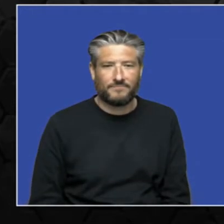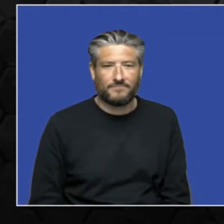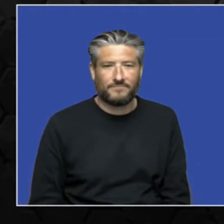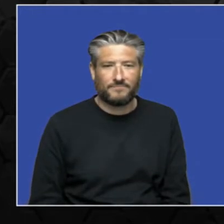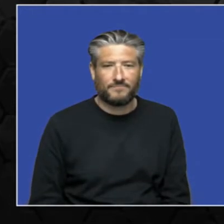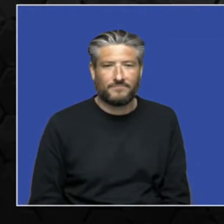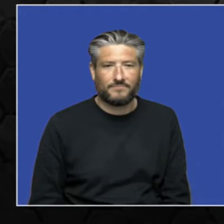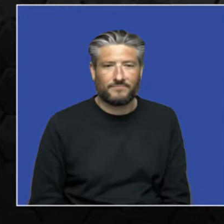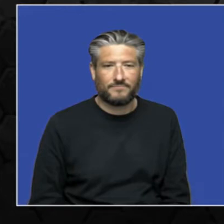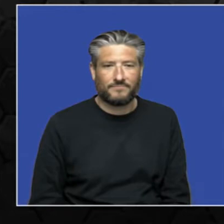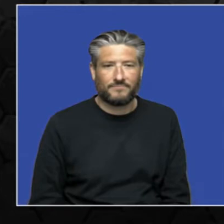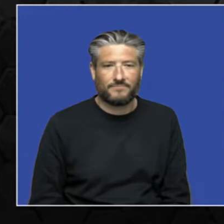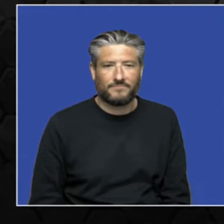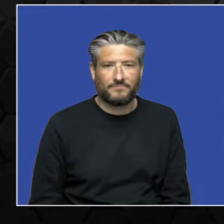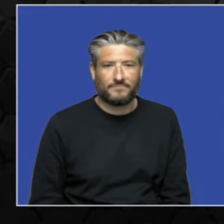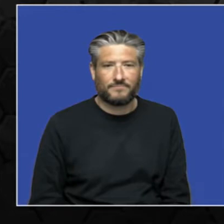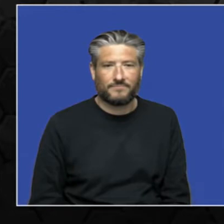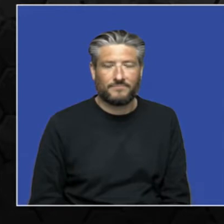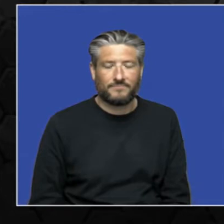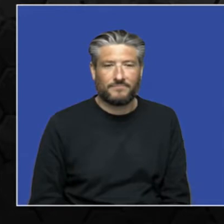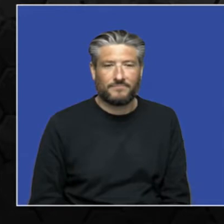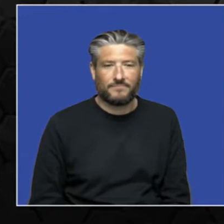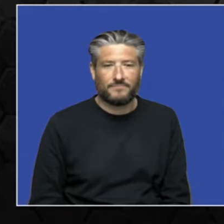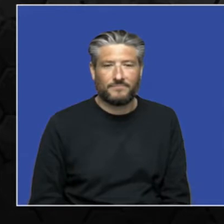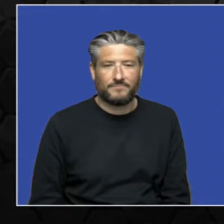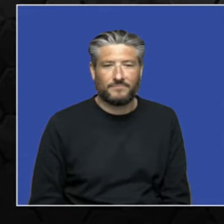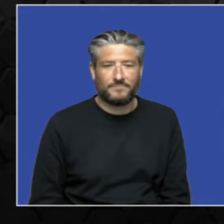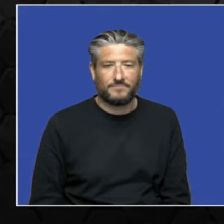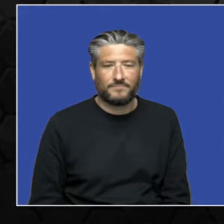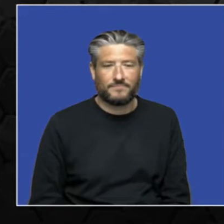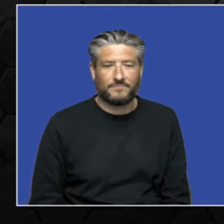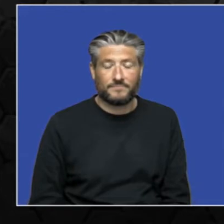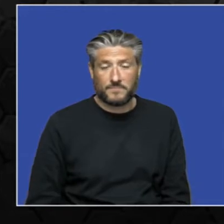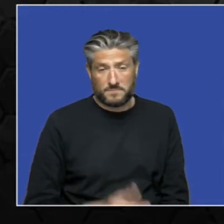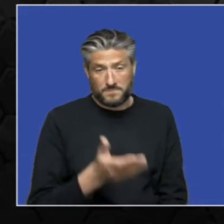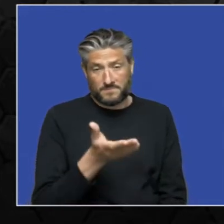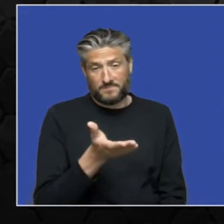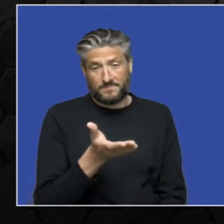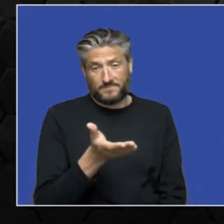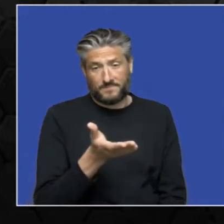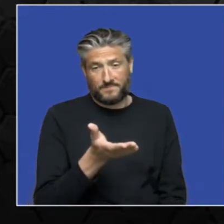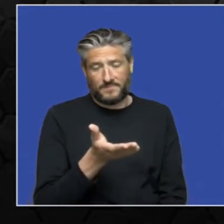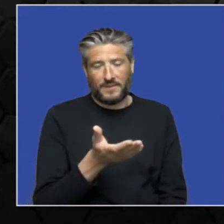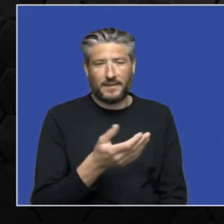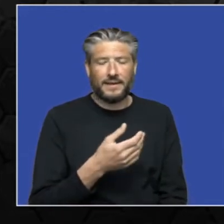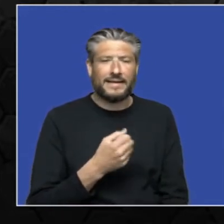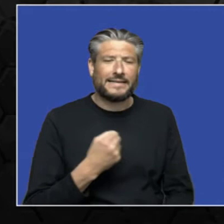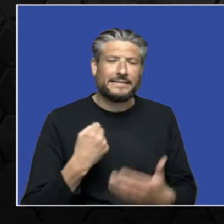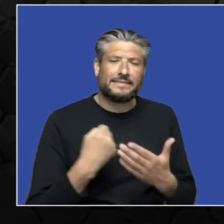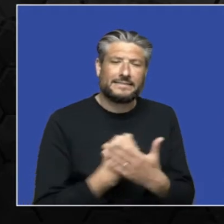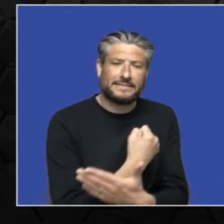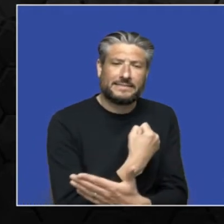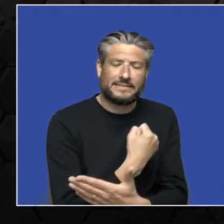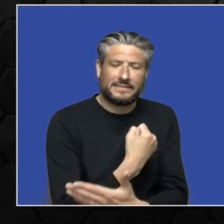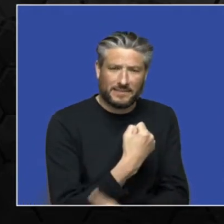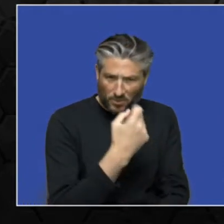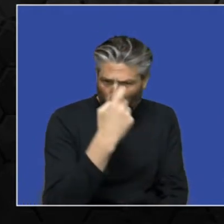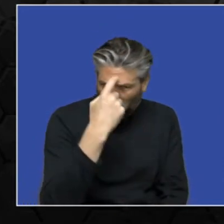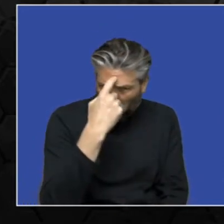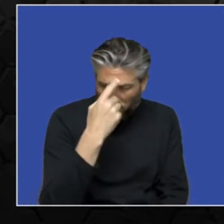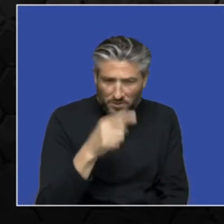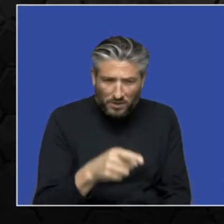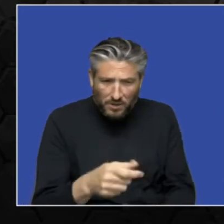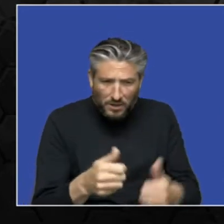and drag it as well into Lobe. And sadly, we see this result isn't what we expected. We can clearly